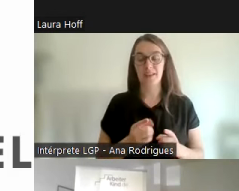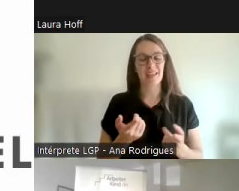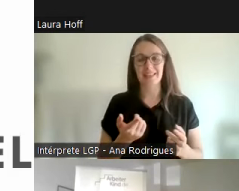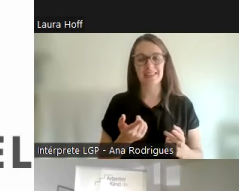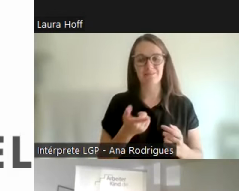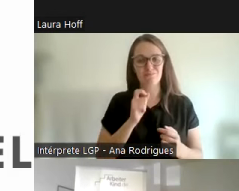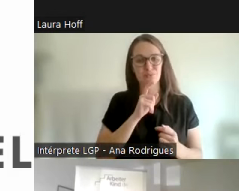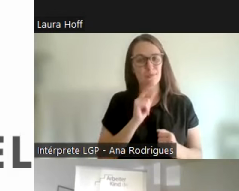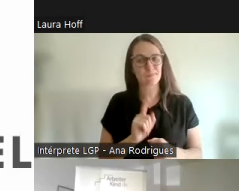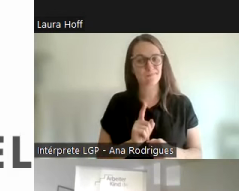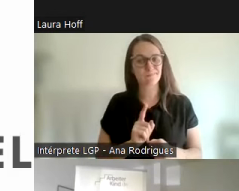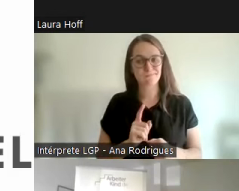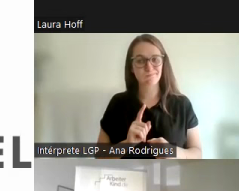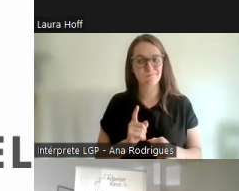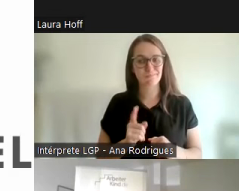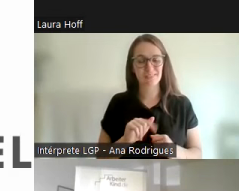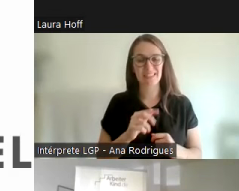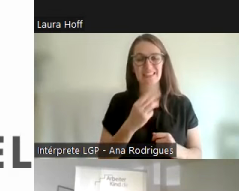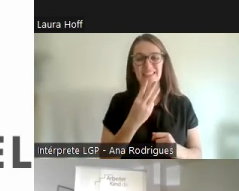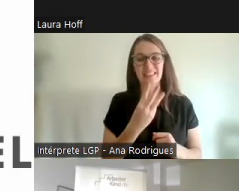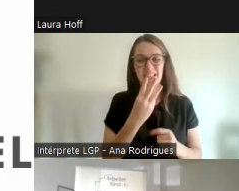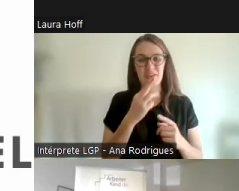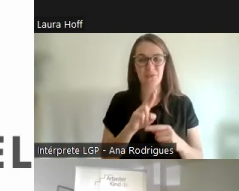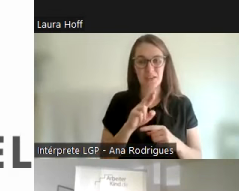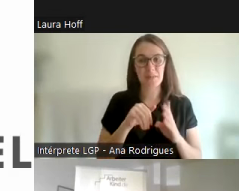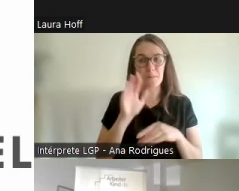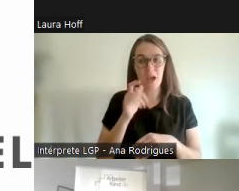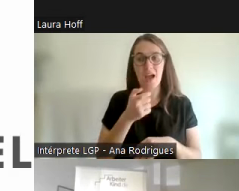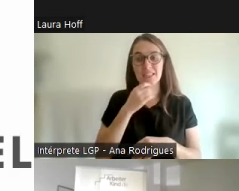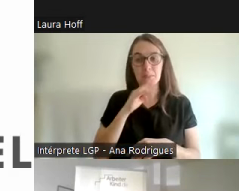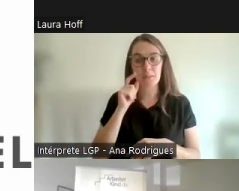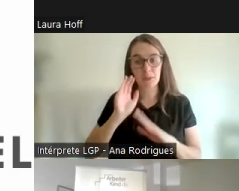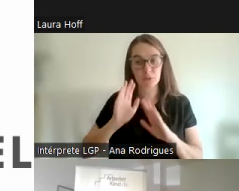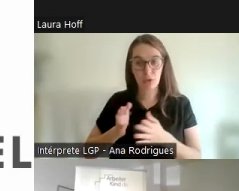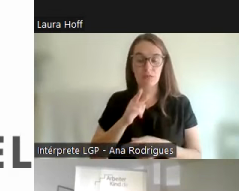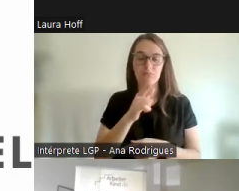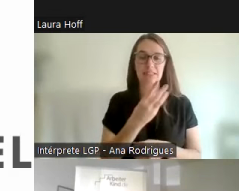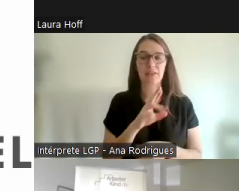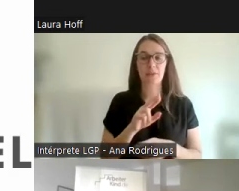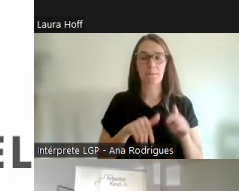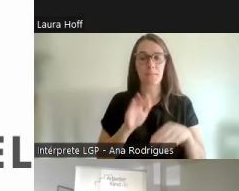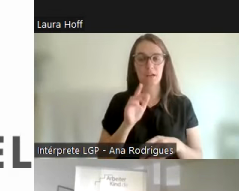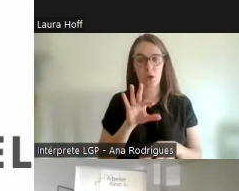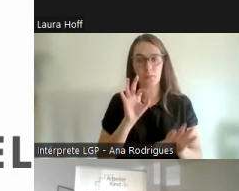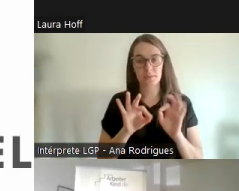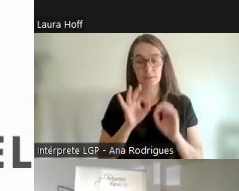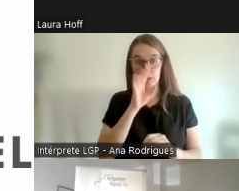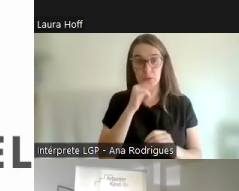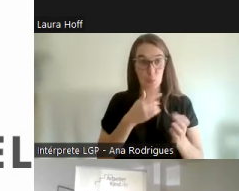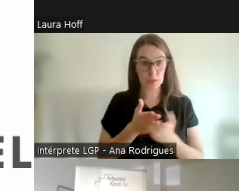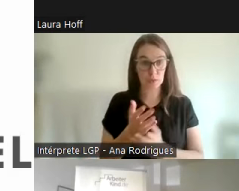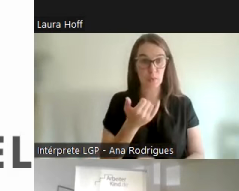going to college is almost 3 times as high if your parents went to college. And then if we continue to look at these